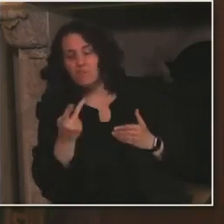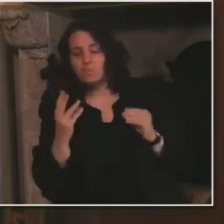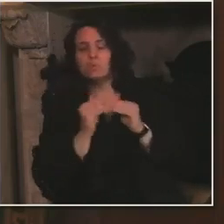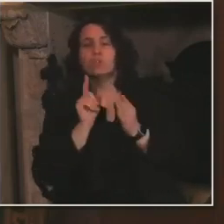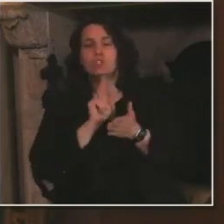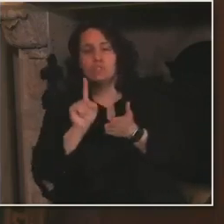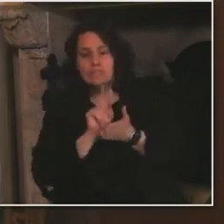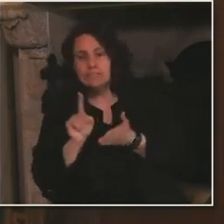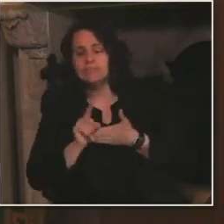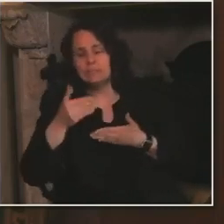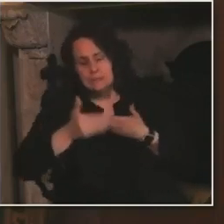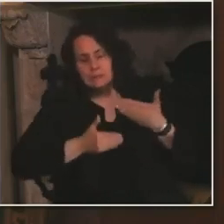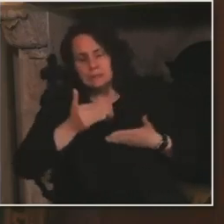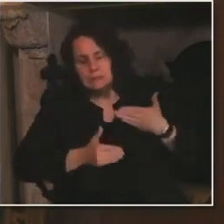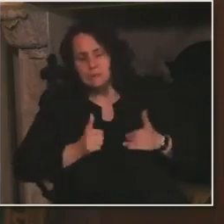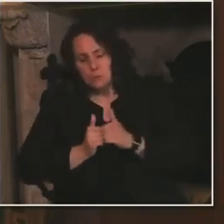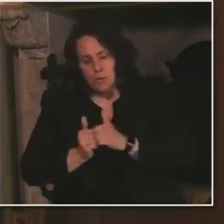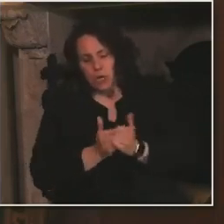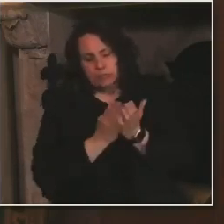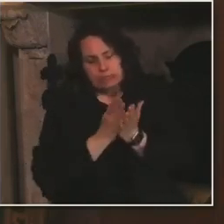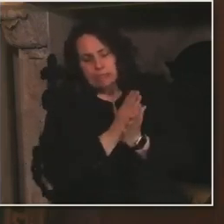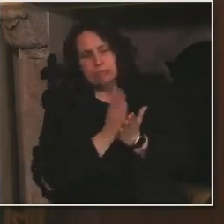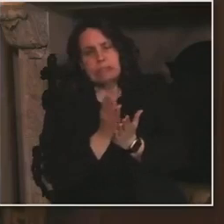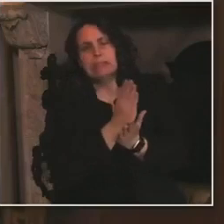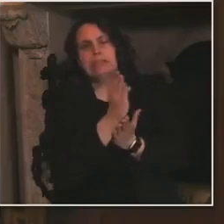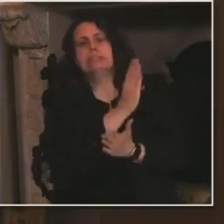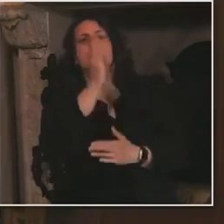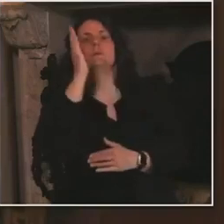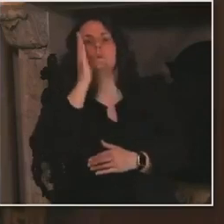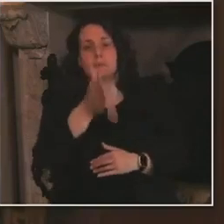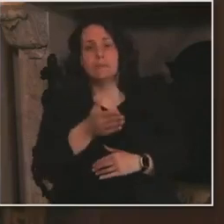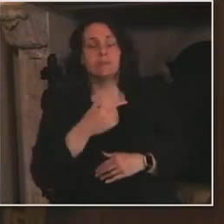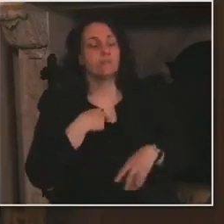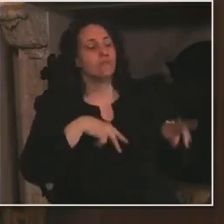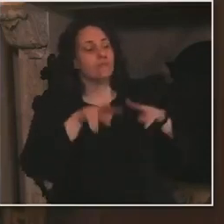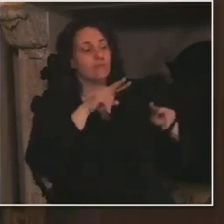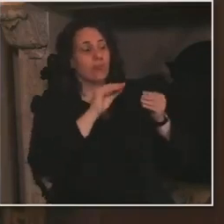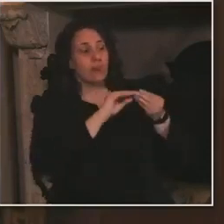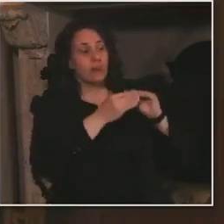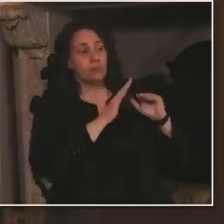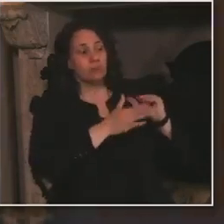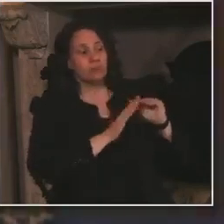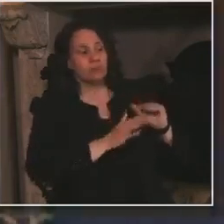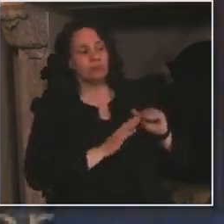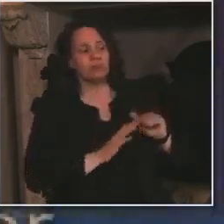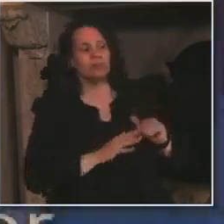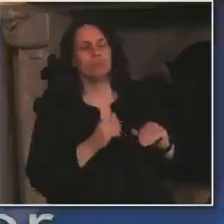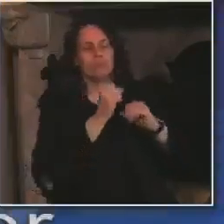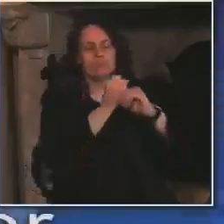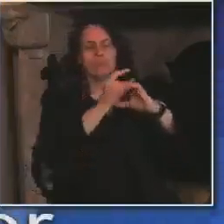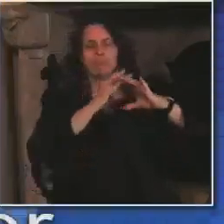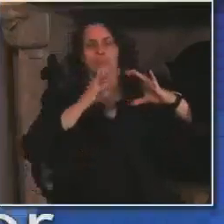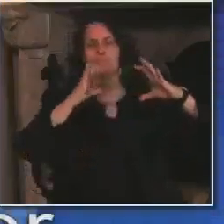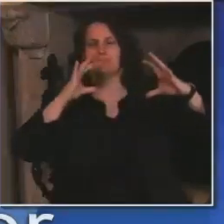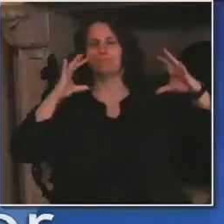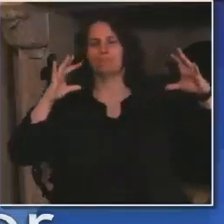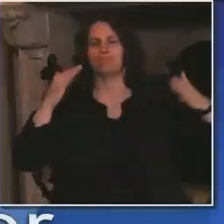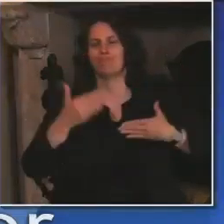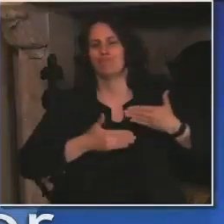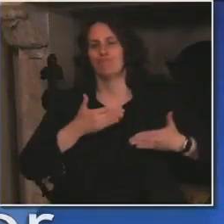keep the epidemic small and hopefully make progress on those benchmarks. Thank you, Will. Now to Adam Rogan from the